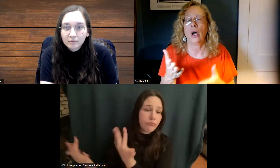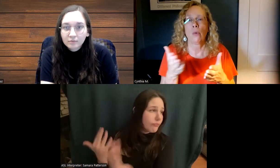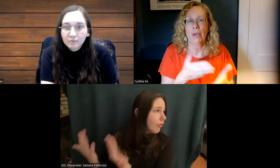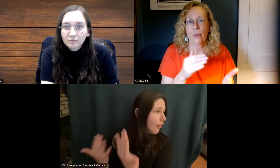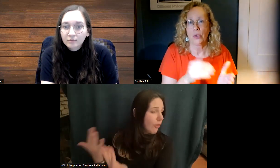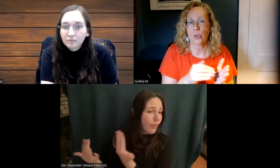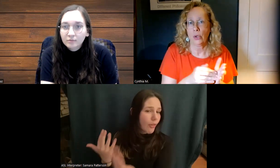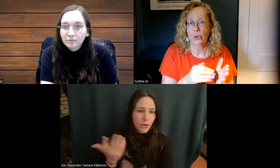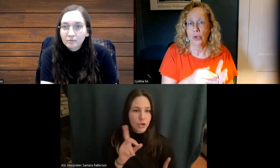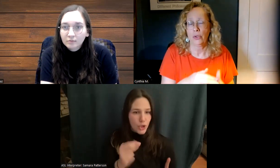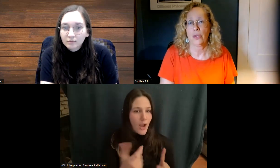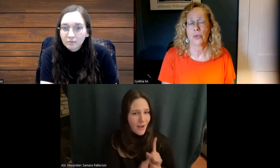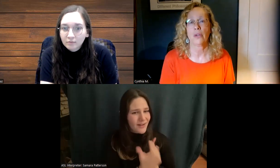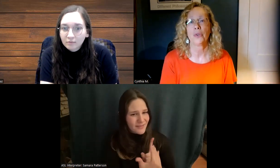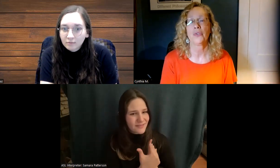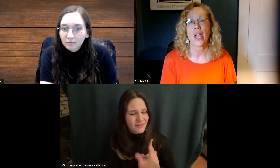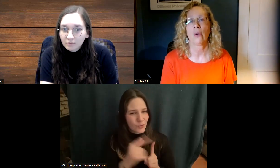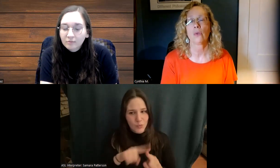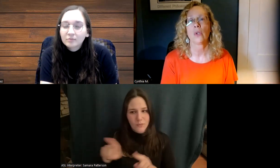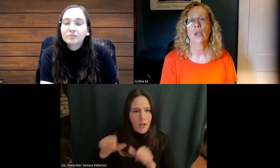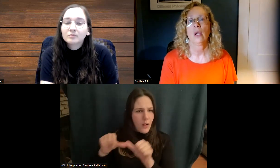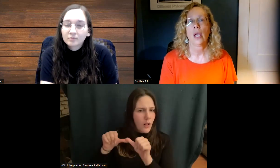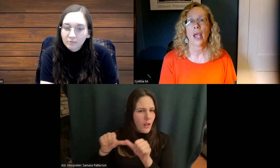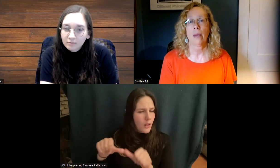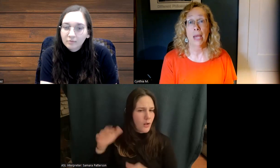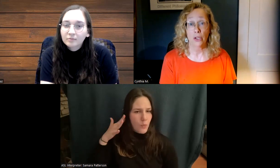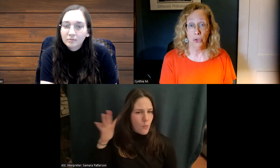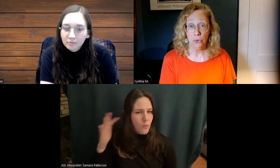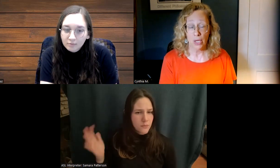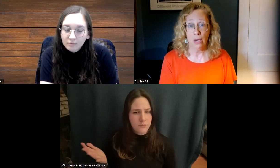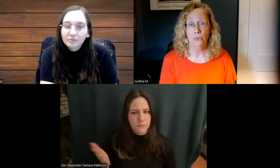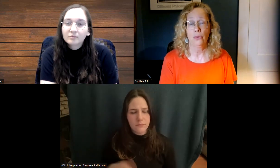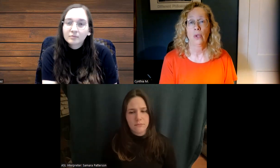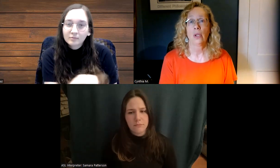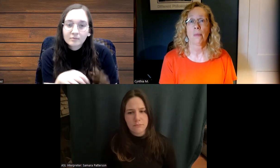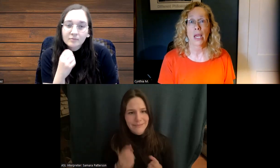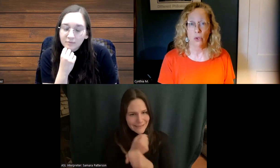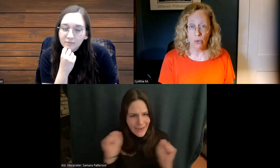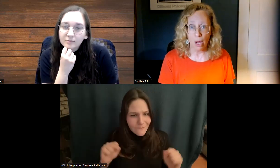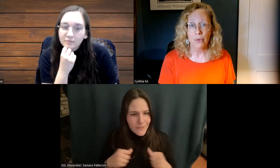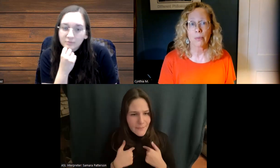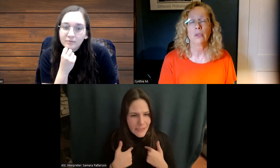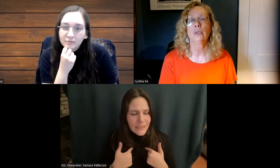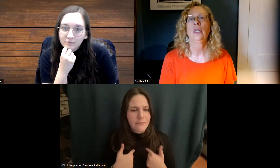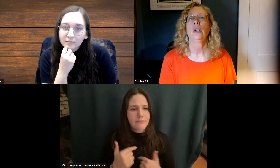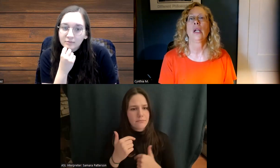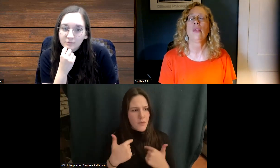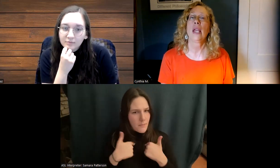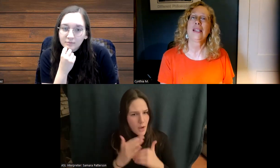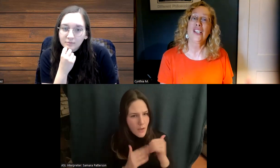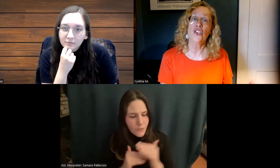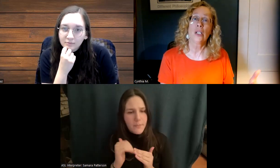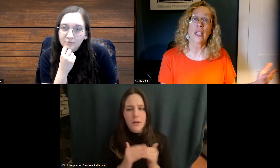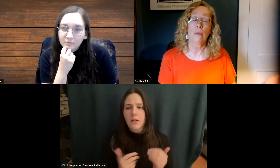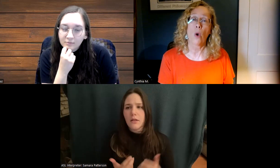the dog will be able to alert you to those different sounds and make you safe and make you comfortable. And